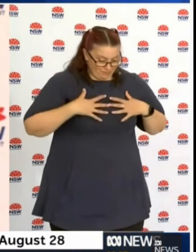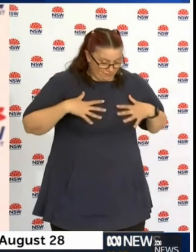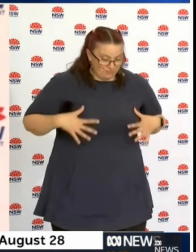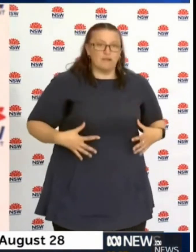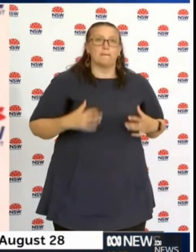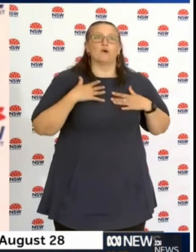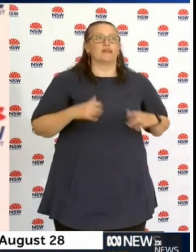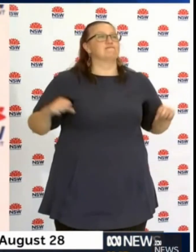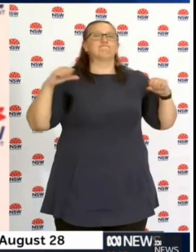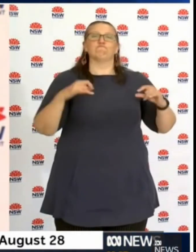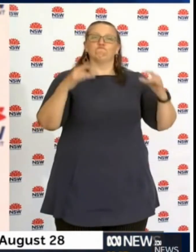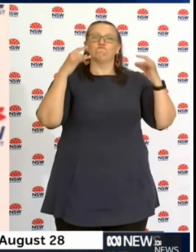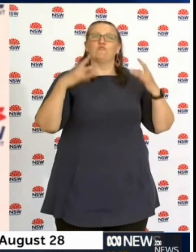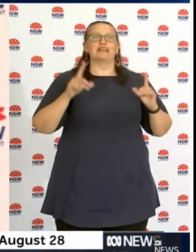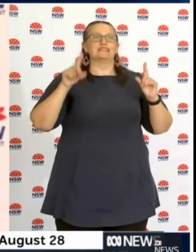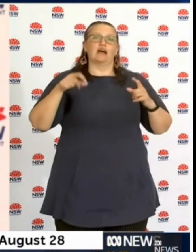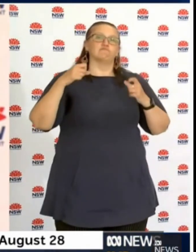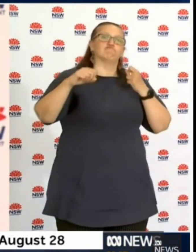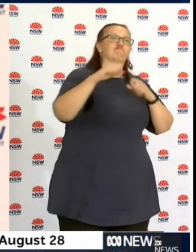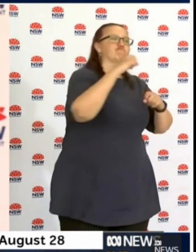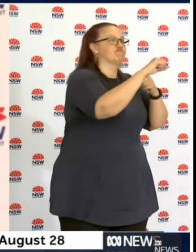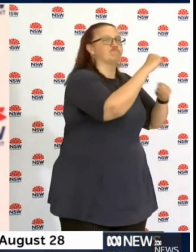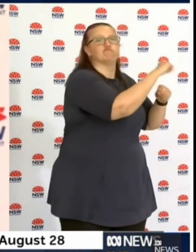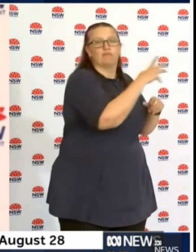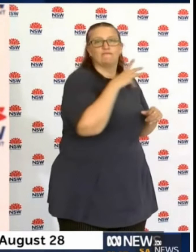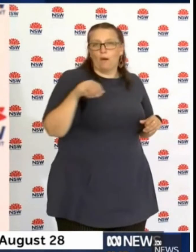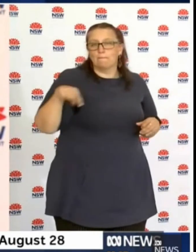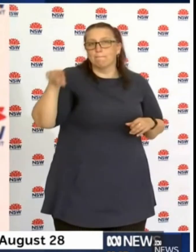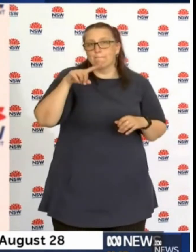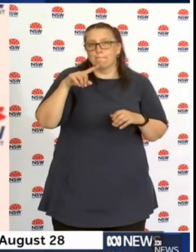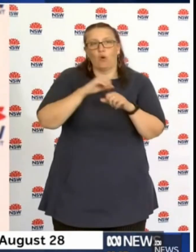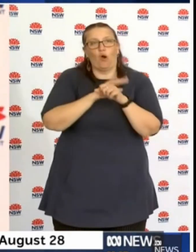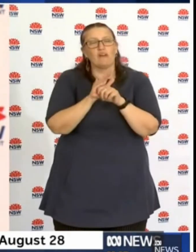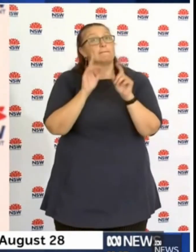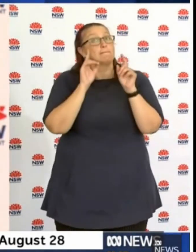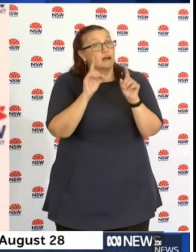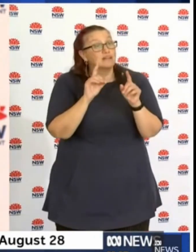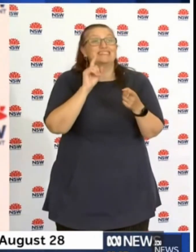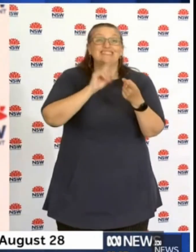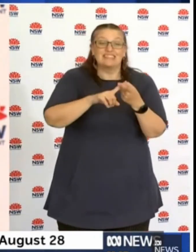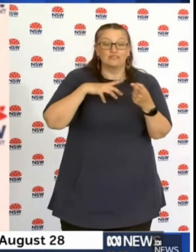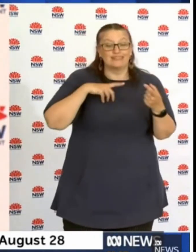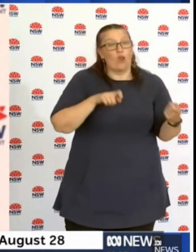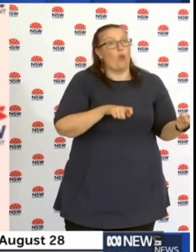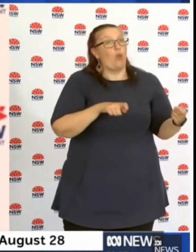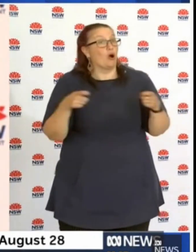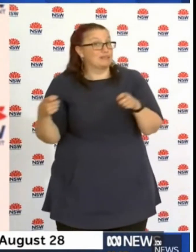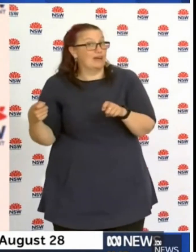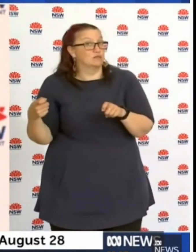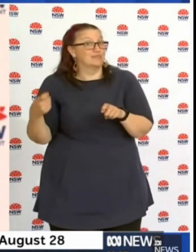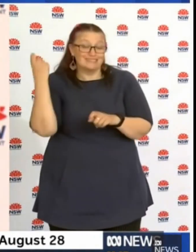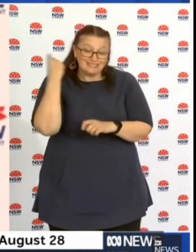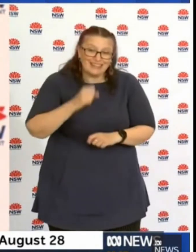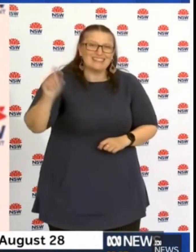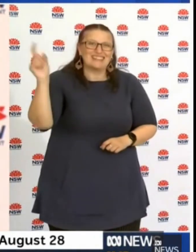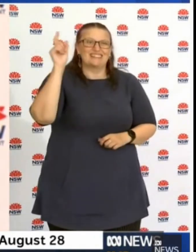it will assist us in the control. But we will need the lockdown and very strong lockdown conditions which have been put in